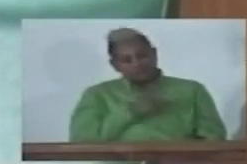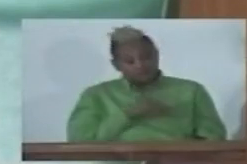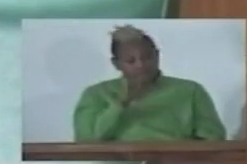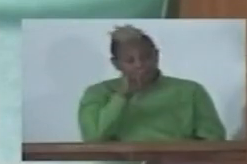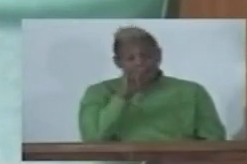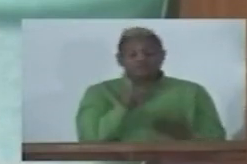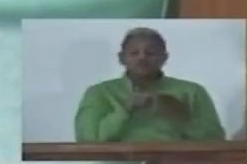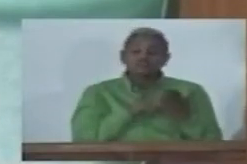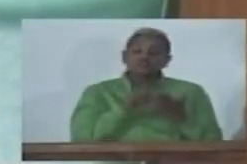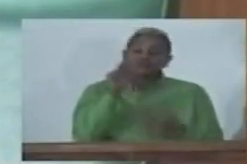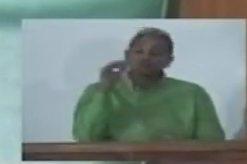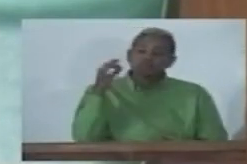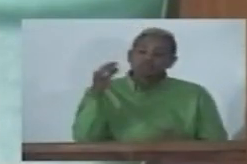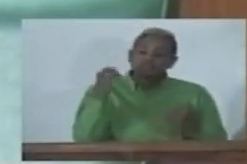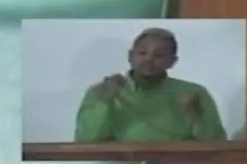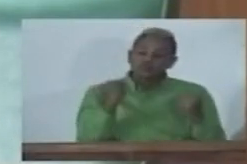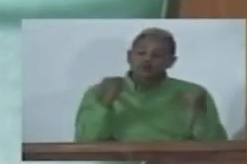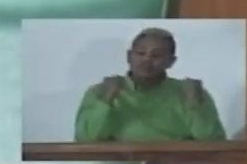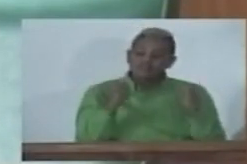2019 is affirmed.